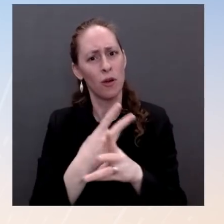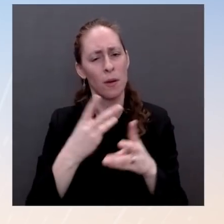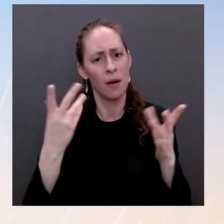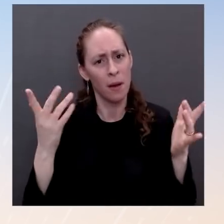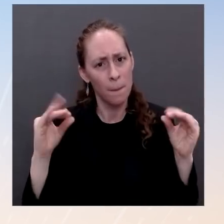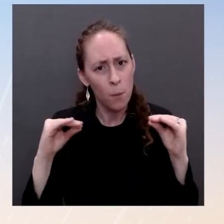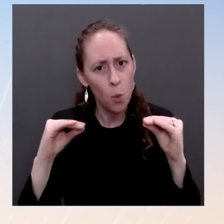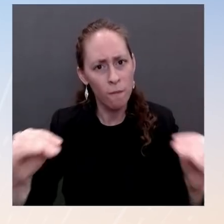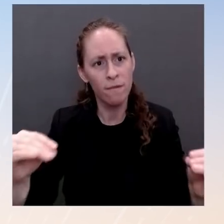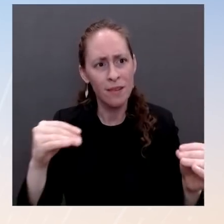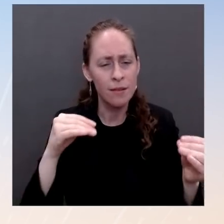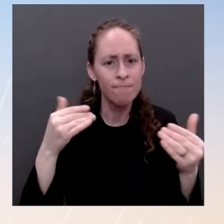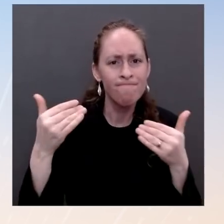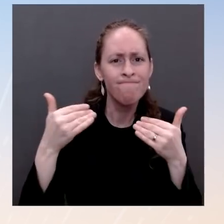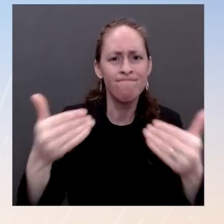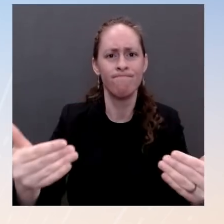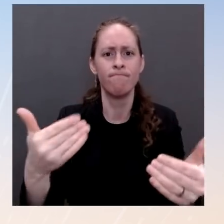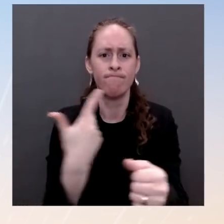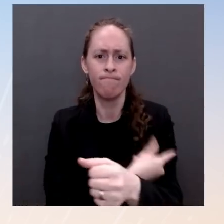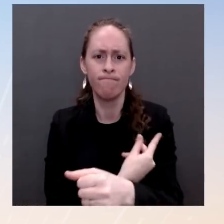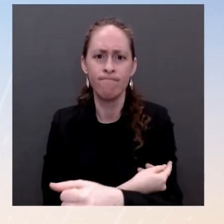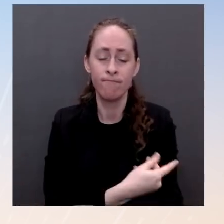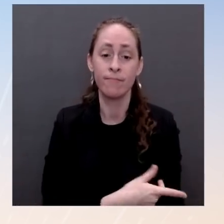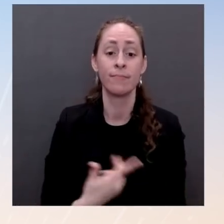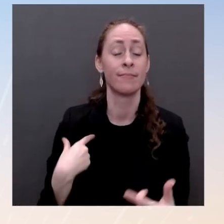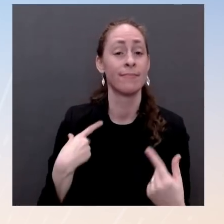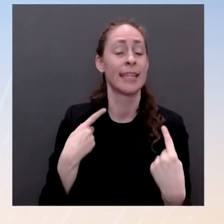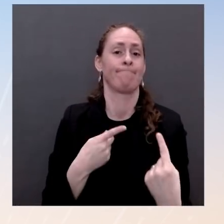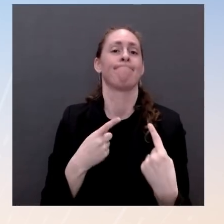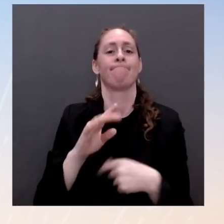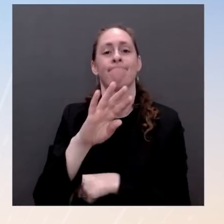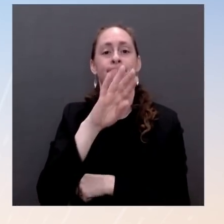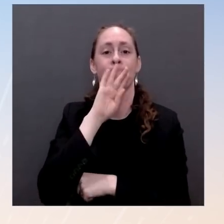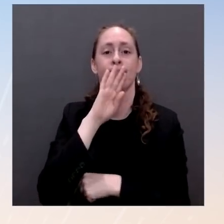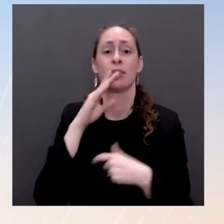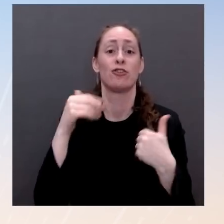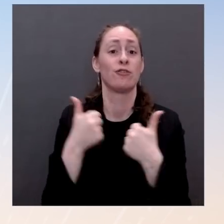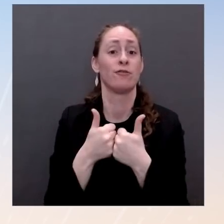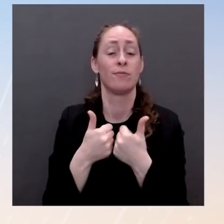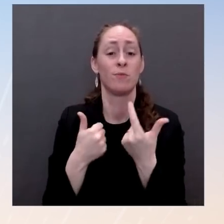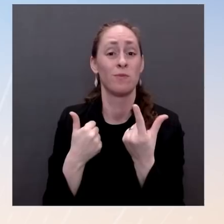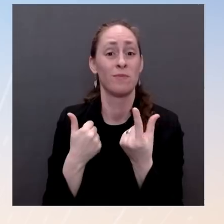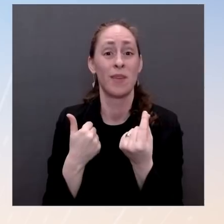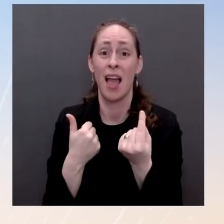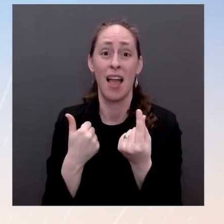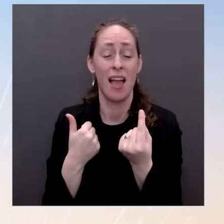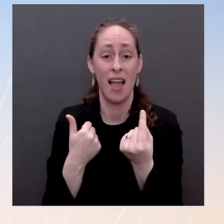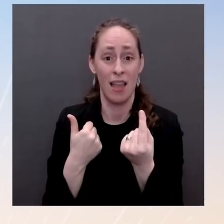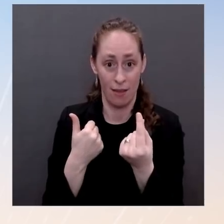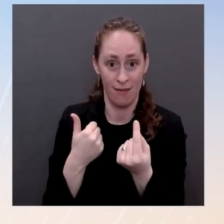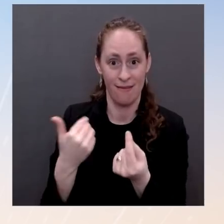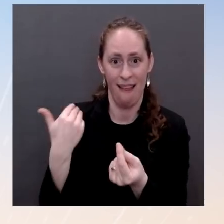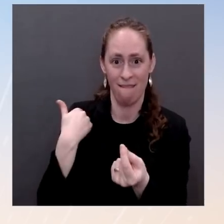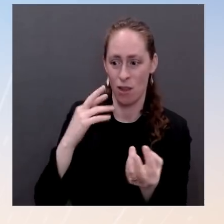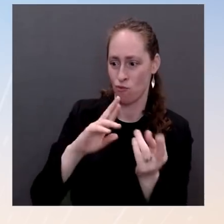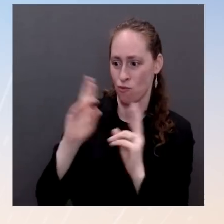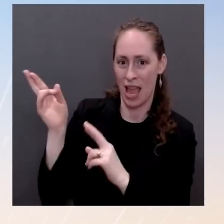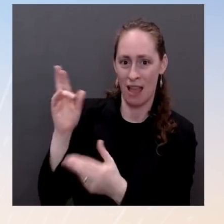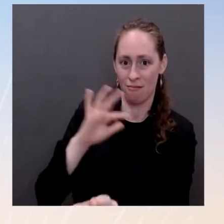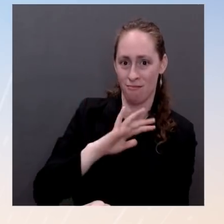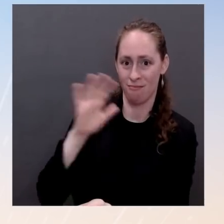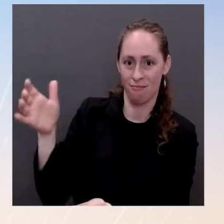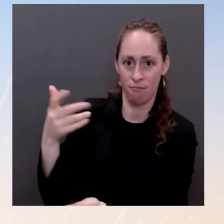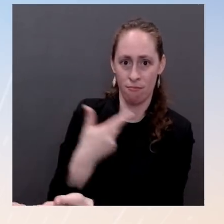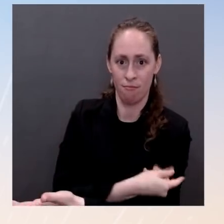is turning vaccines into vaccination, which means working closely with our partners on the ground and dealing with hyper-local issues countries